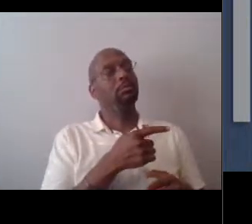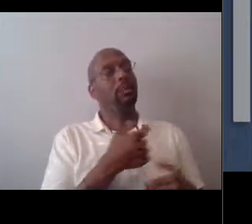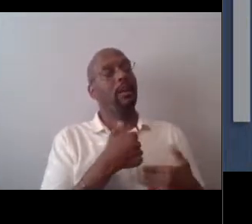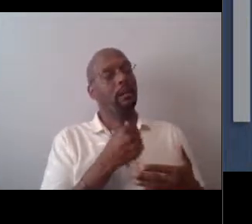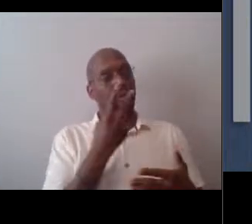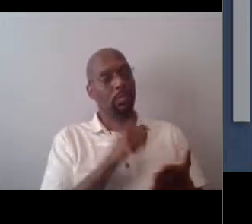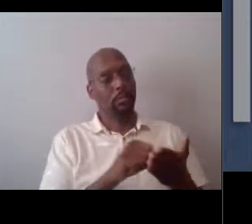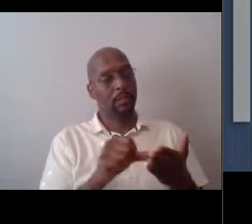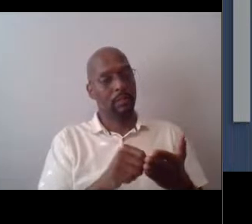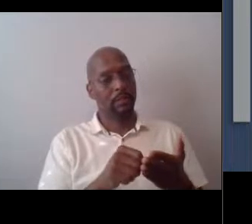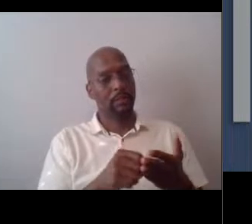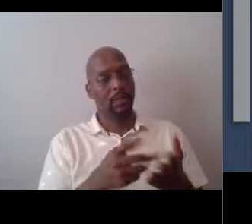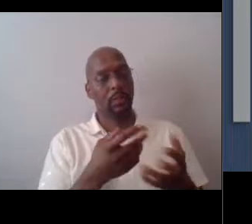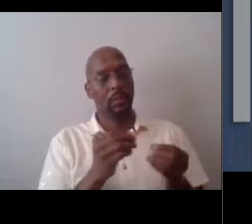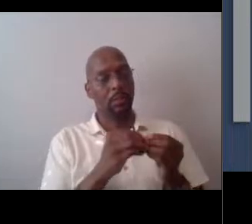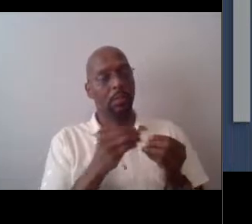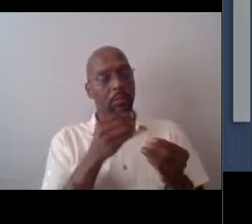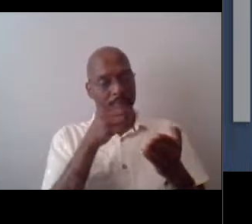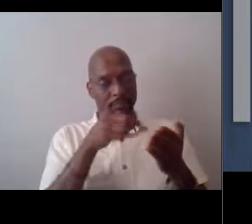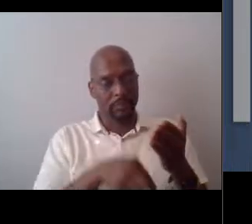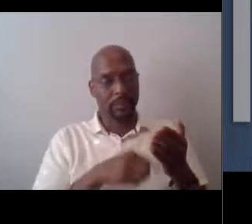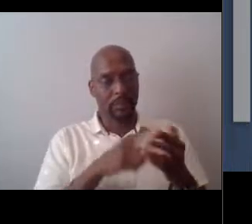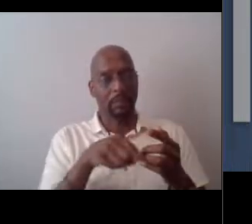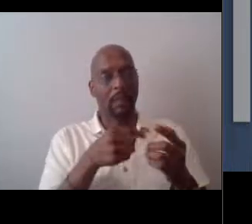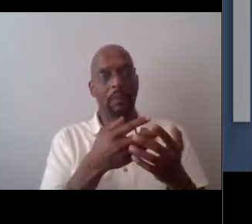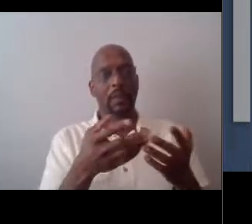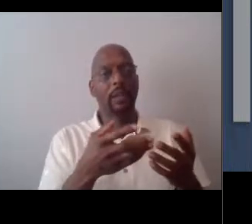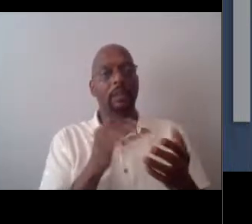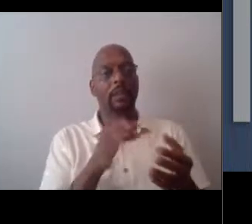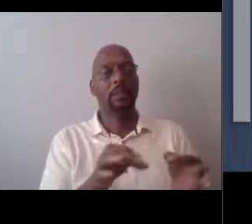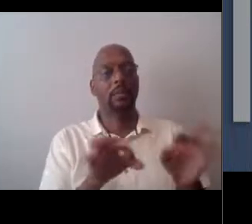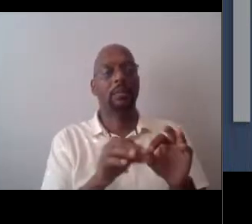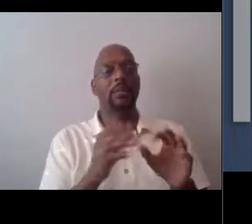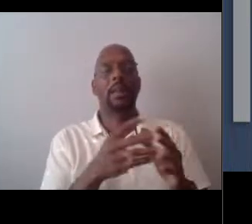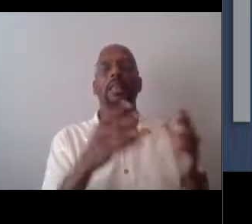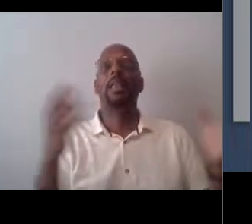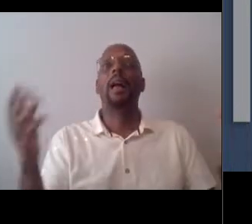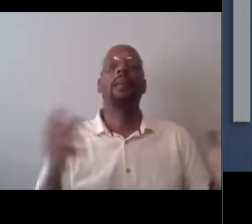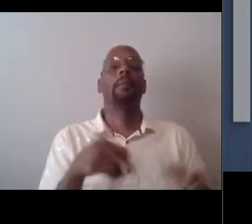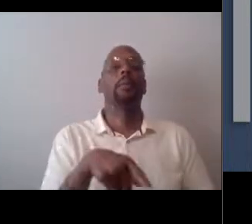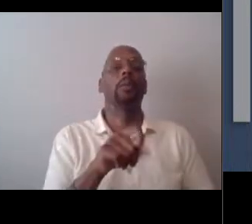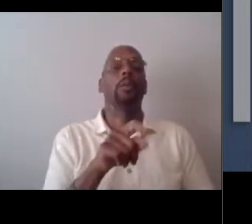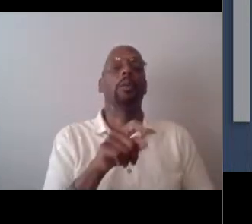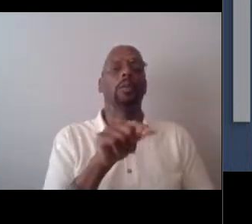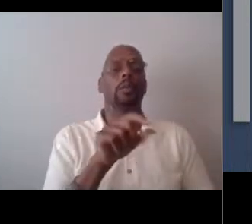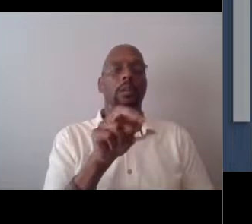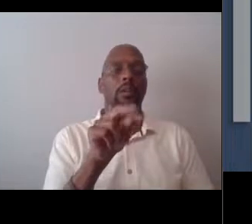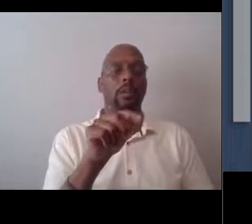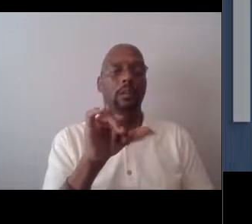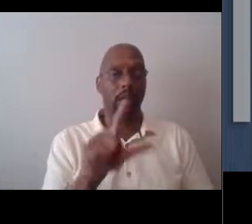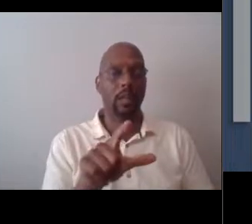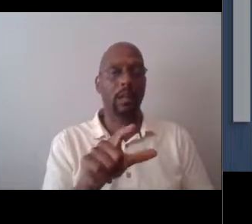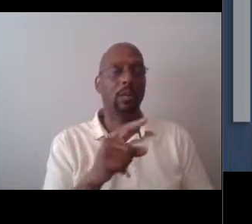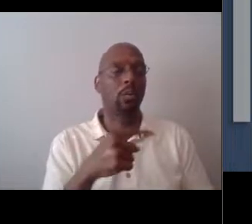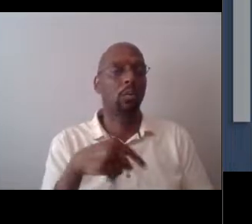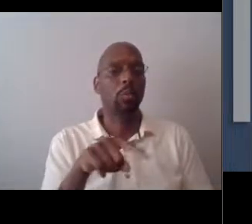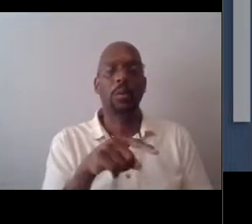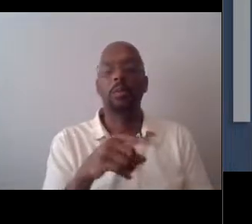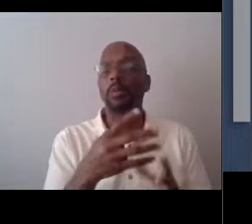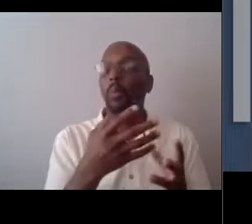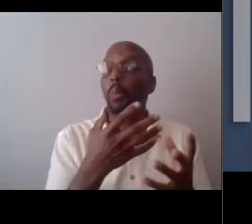it. I'd like to get in a lot more details about what the factors are, because there is so much potential for this to do it. We all want to get